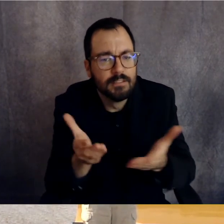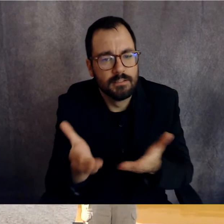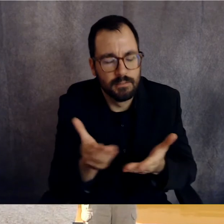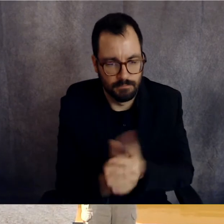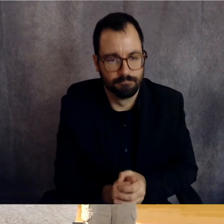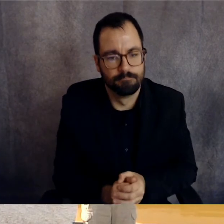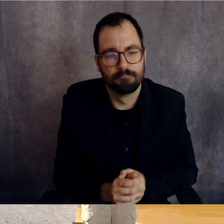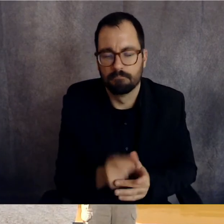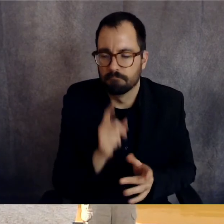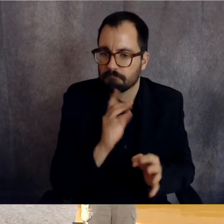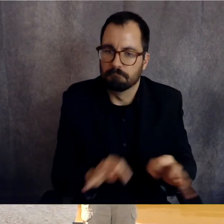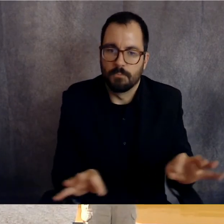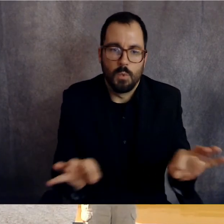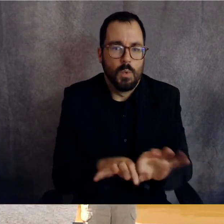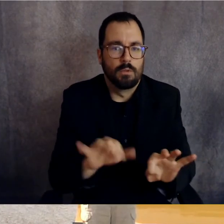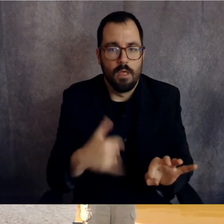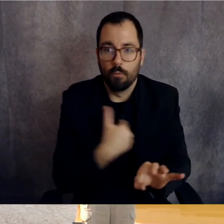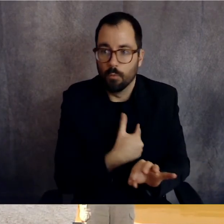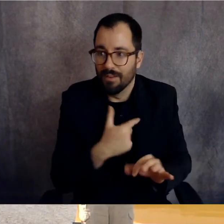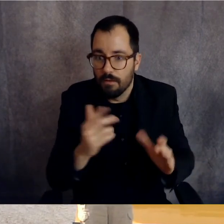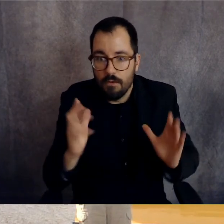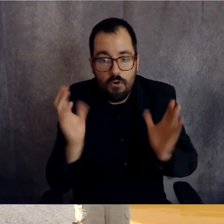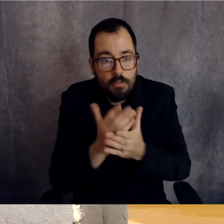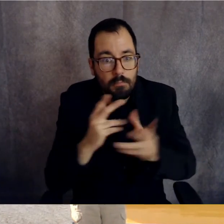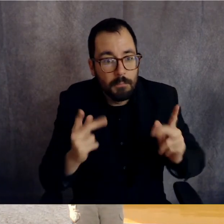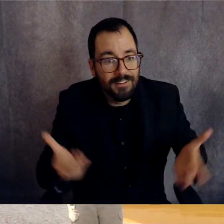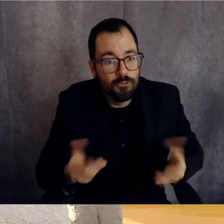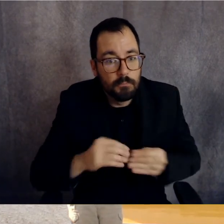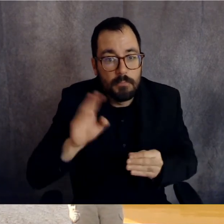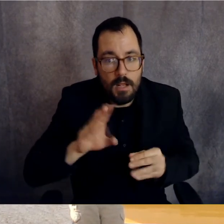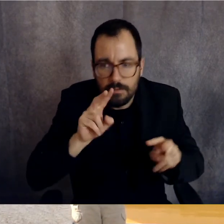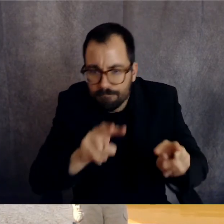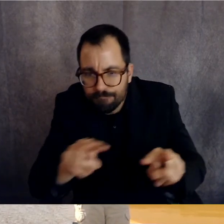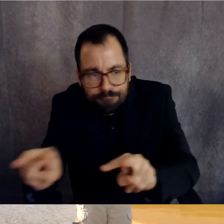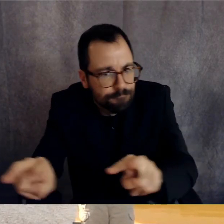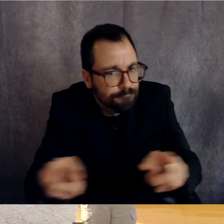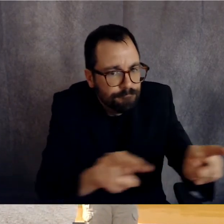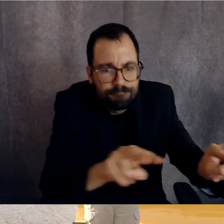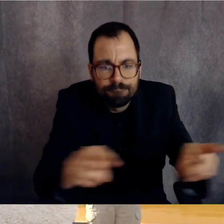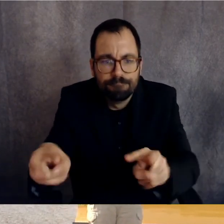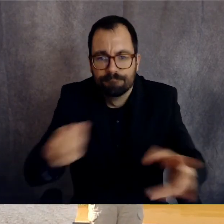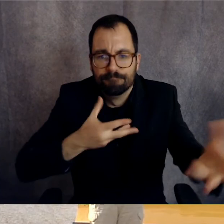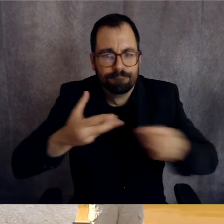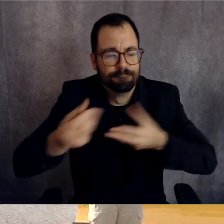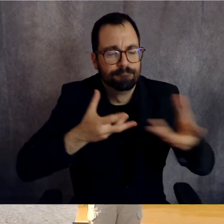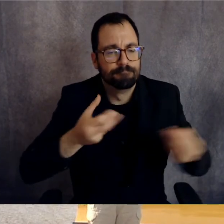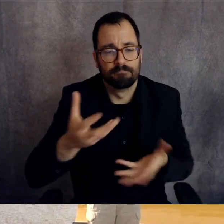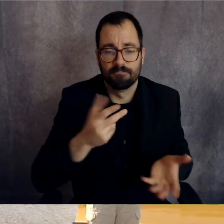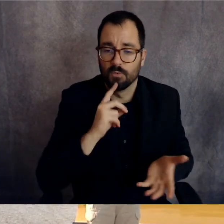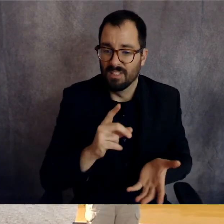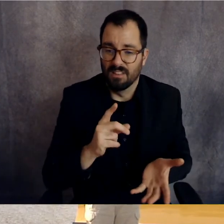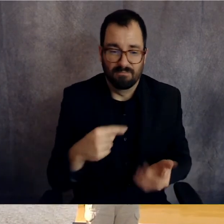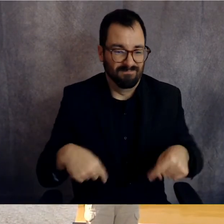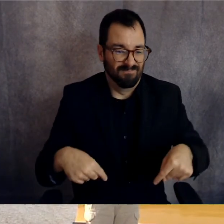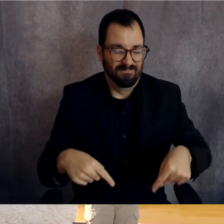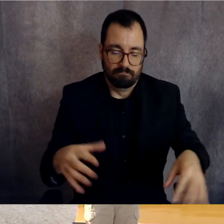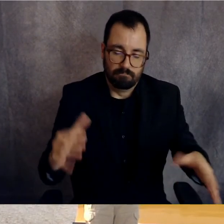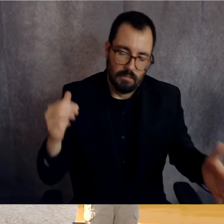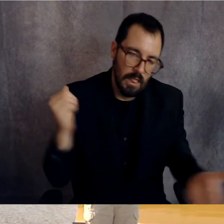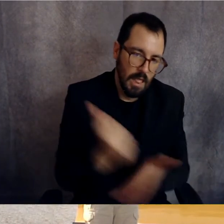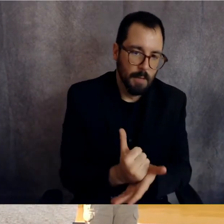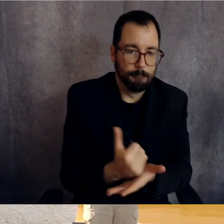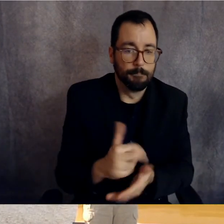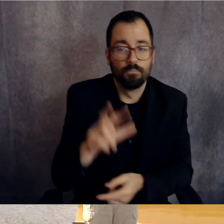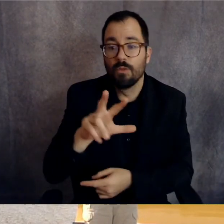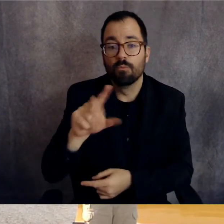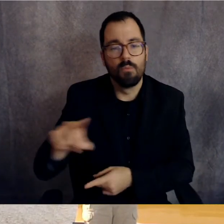that we have all eyes and ears on our streets covering the City of Boston, and to be helpful because we are in this together. And 311, like I said, is the nerve